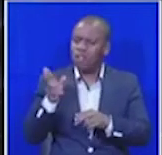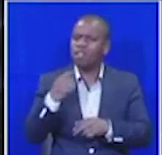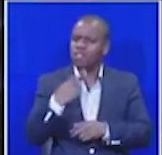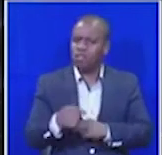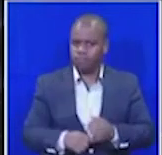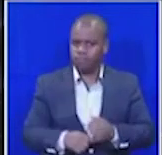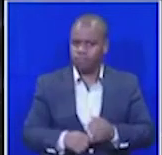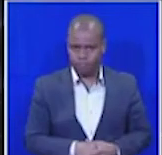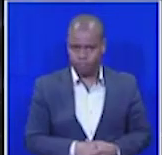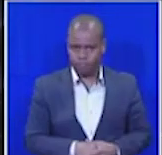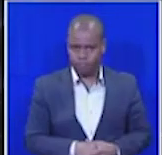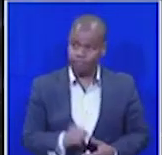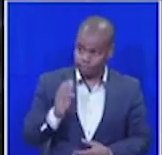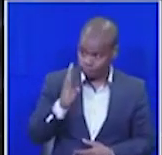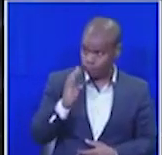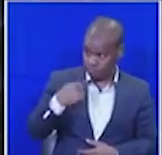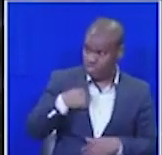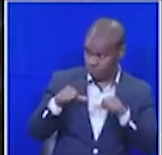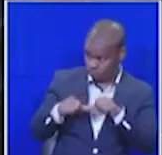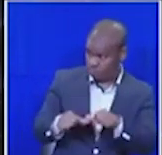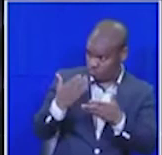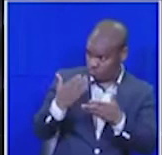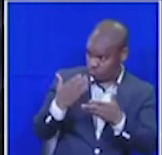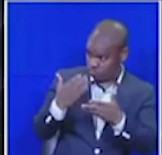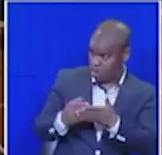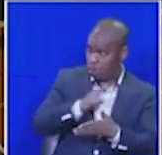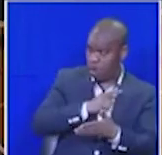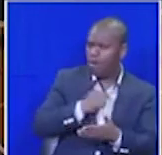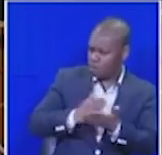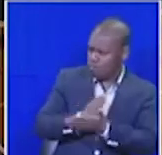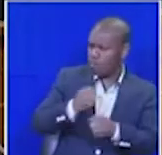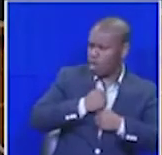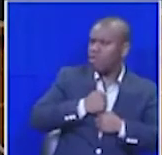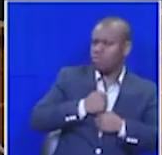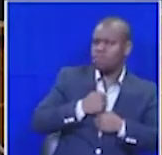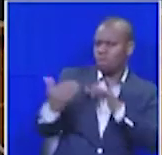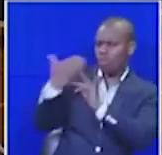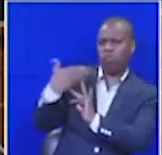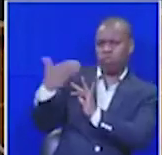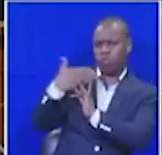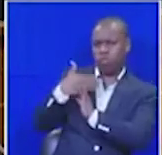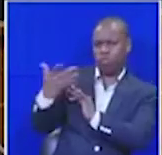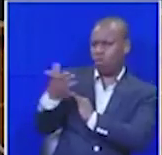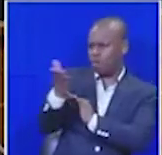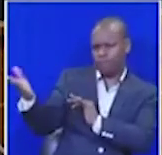Could I be able to proceed, Honorable Speaker, because my rights are being infringed upon.